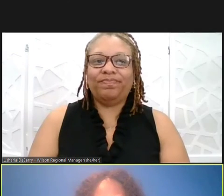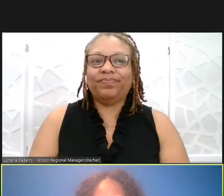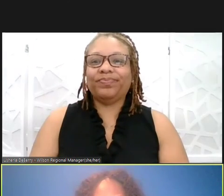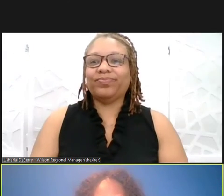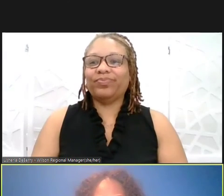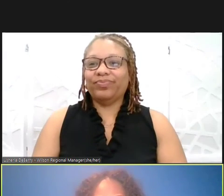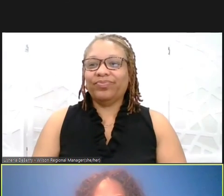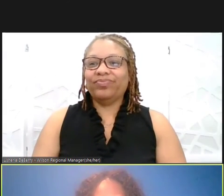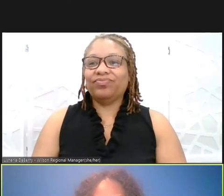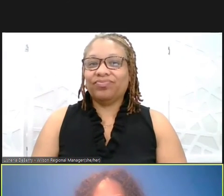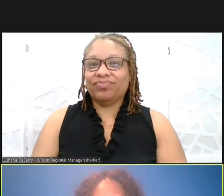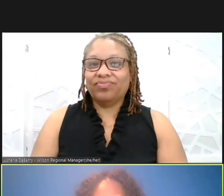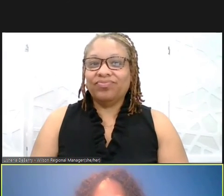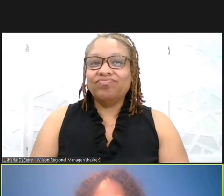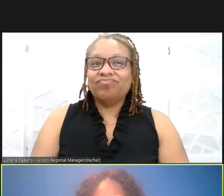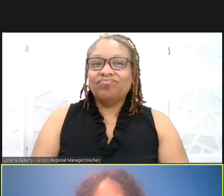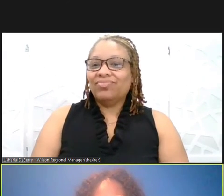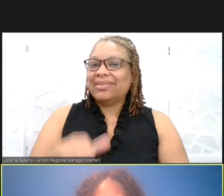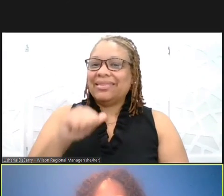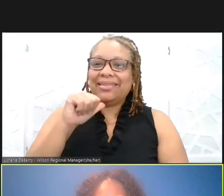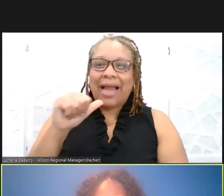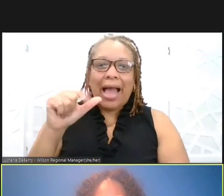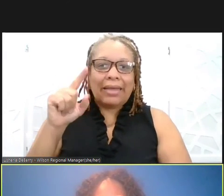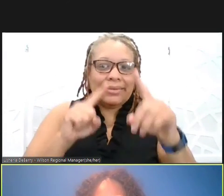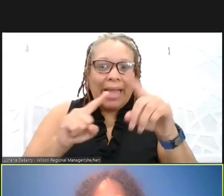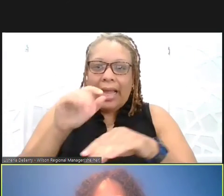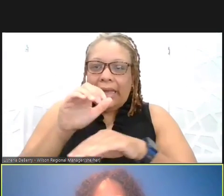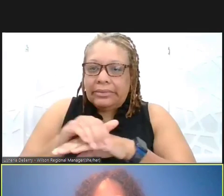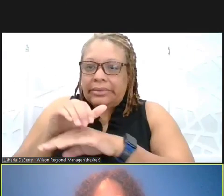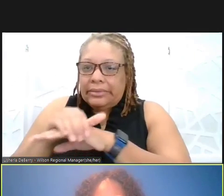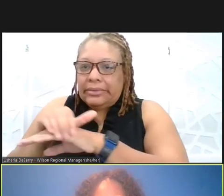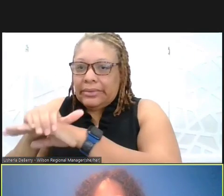so that's where we might need an interpreter to be present.